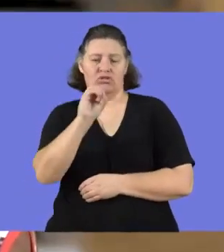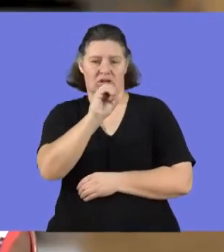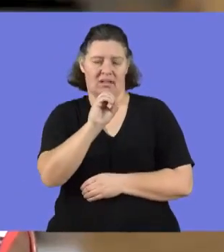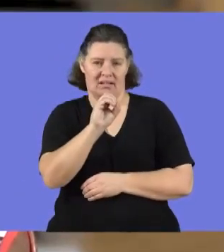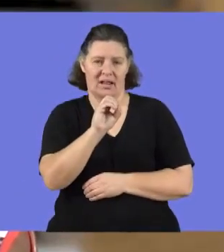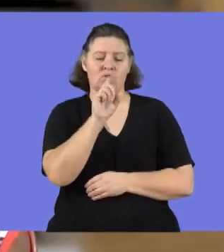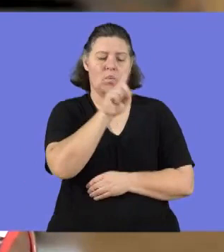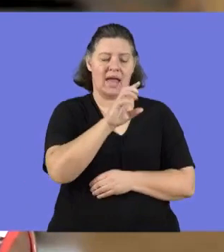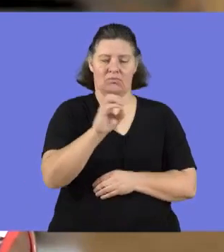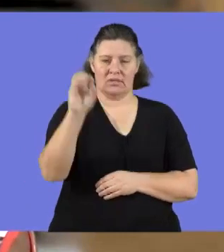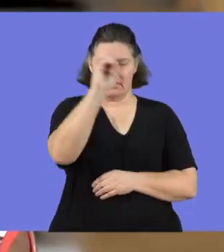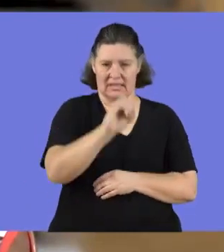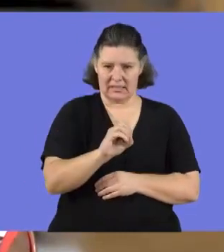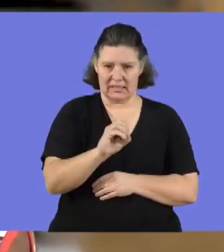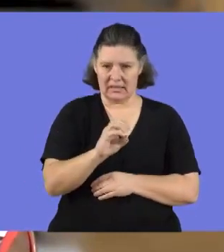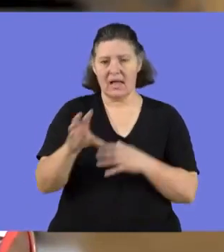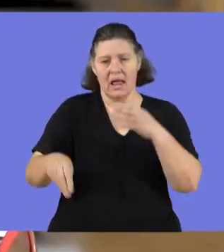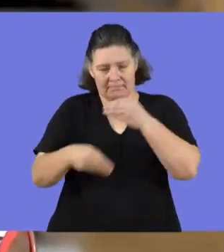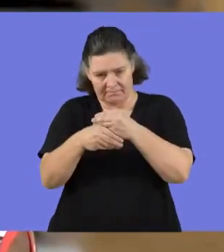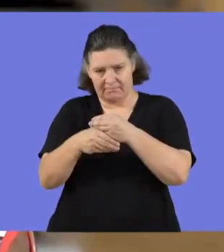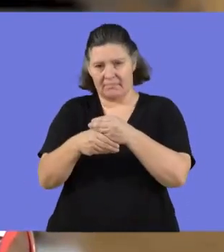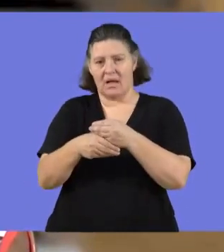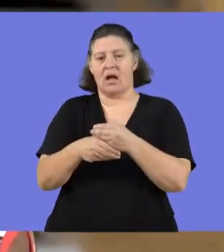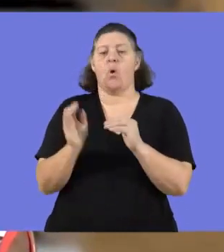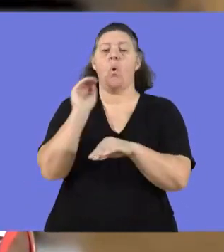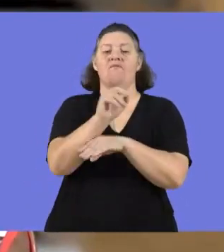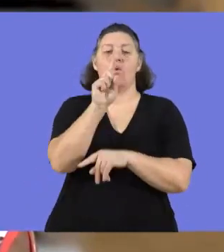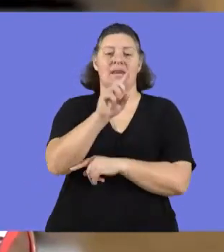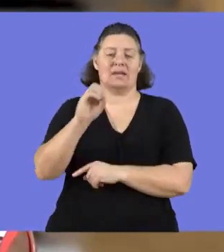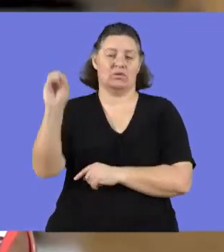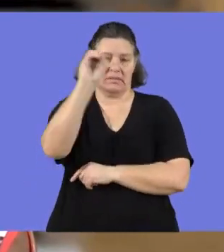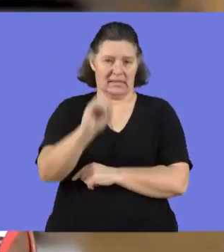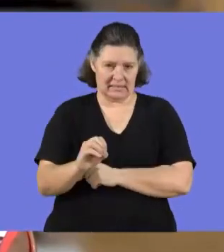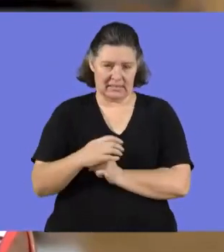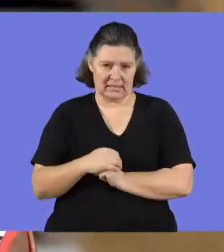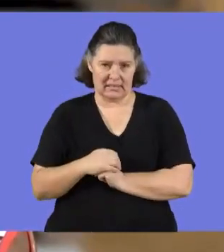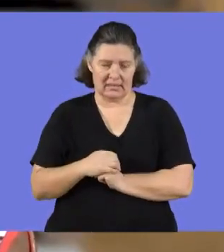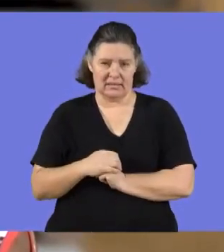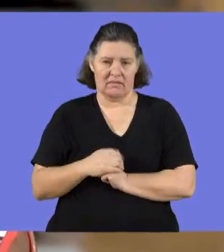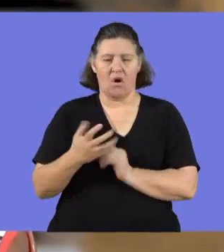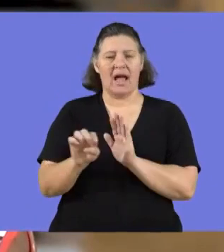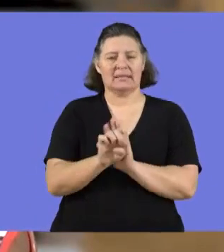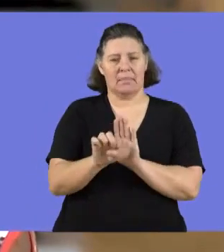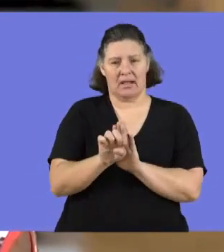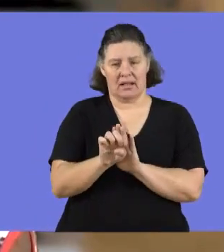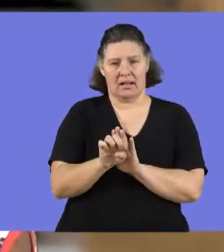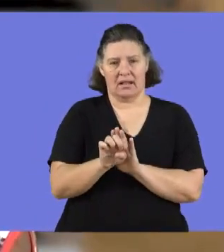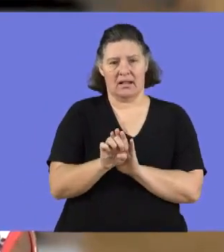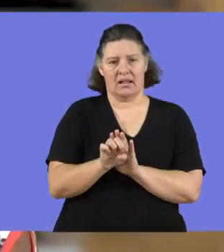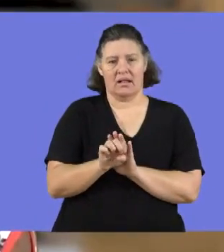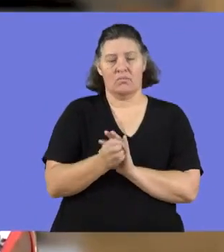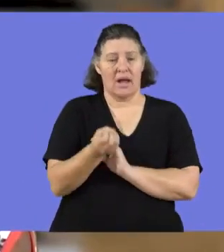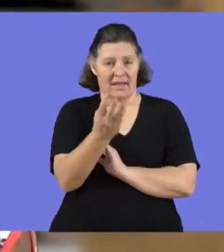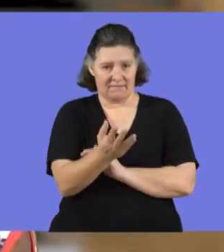to 100% because the original price is 100%. You will get the new percentage, which is more than